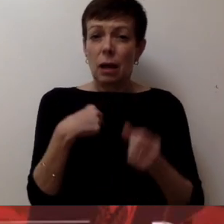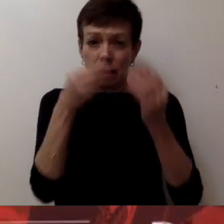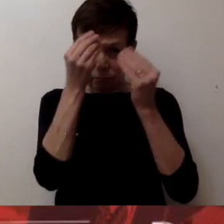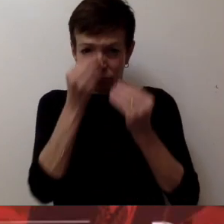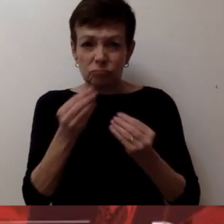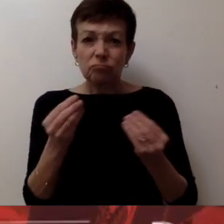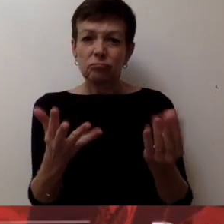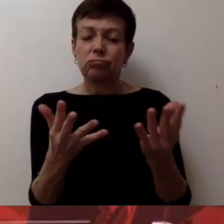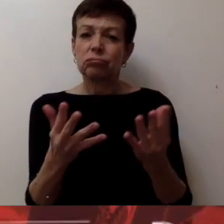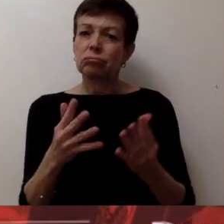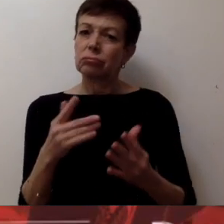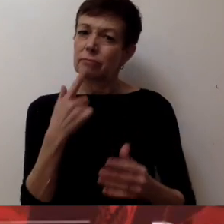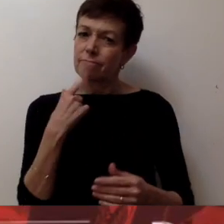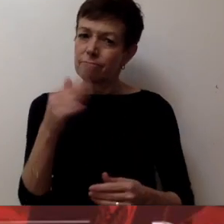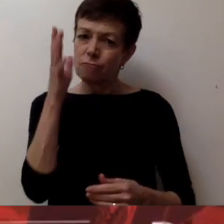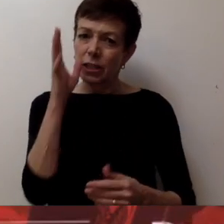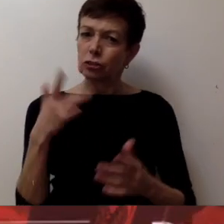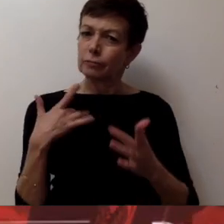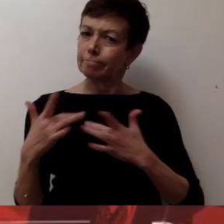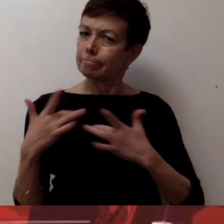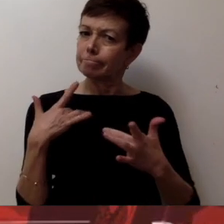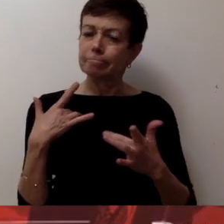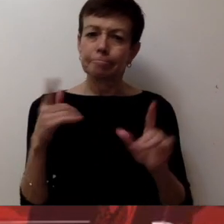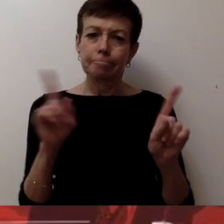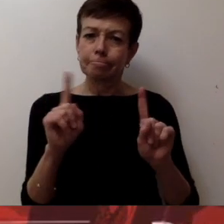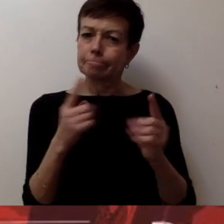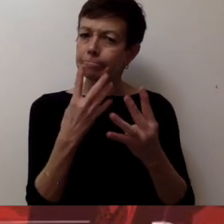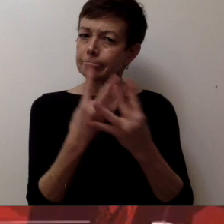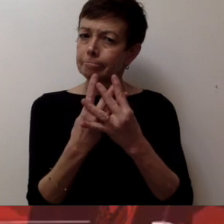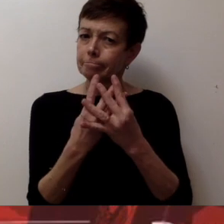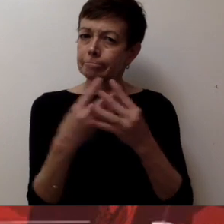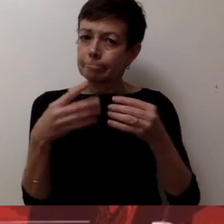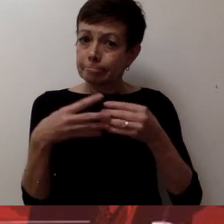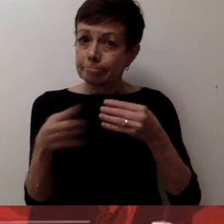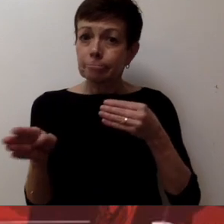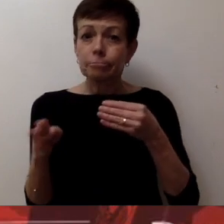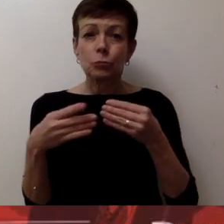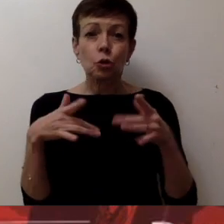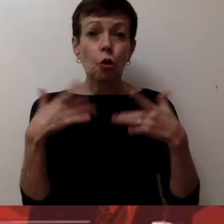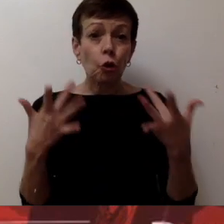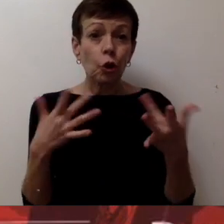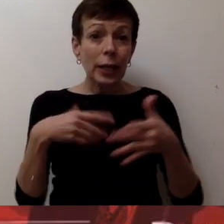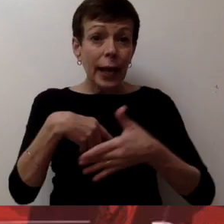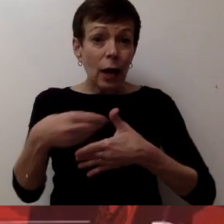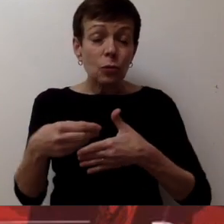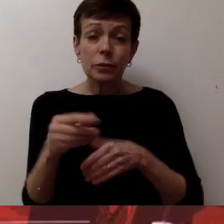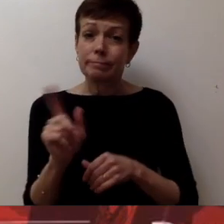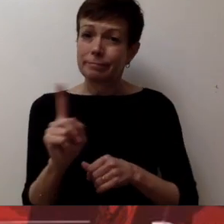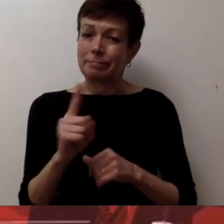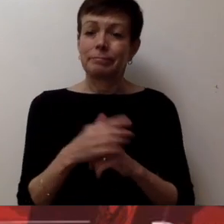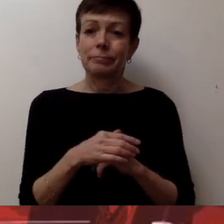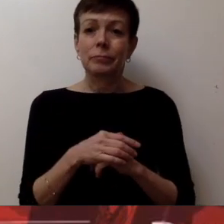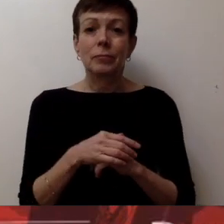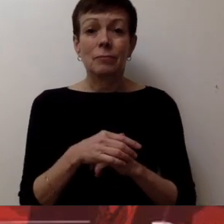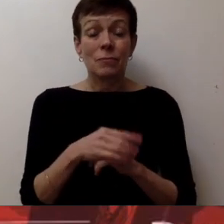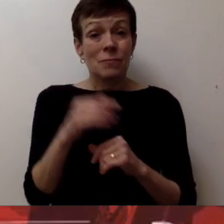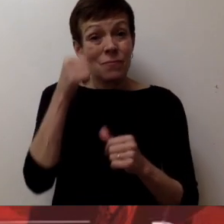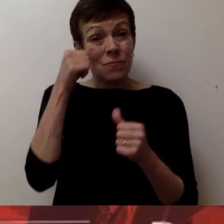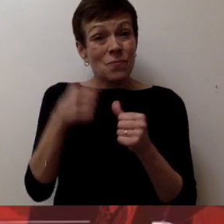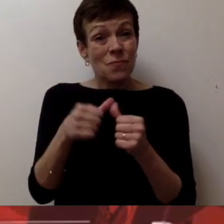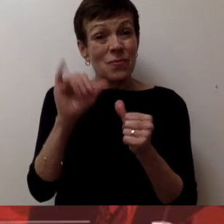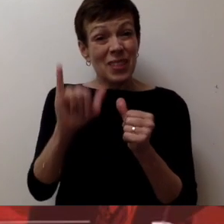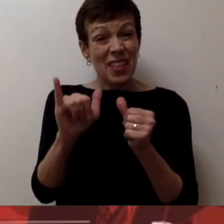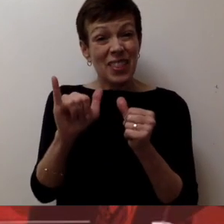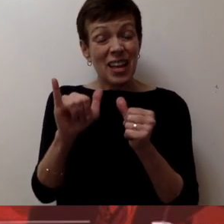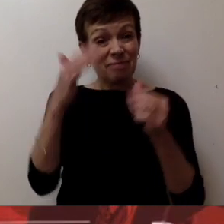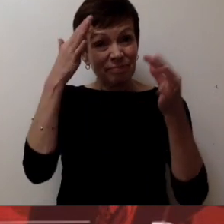Deer's concerns on behalf of our community. And so I will say, again, just reiterating, this is a federal